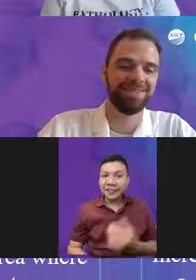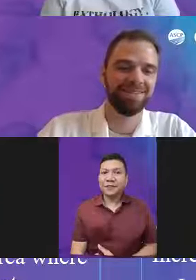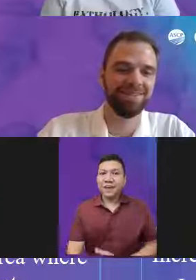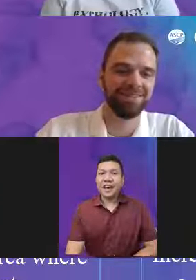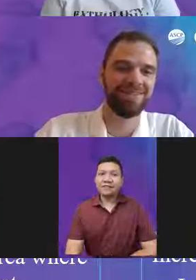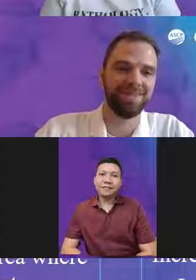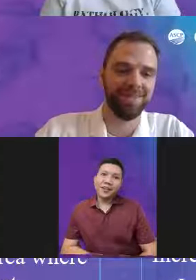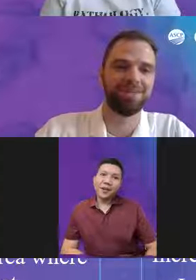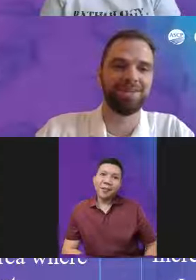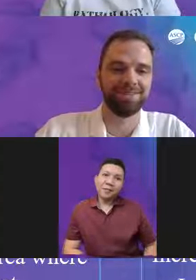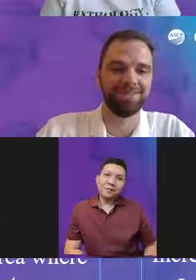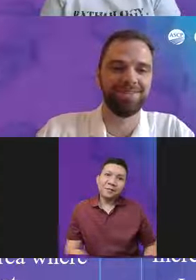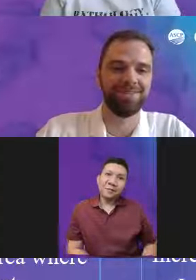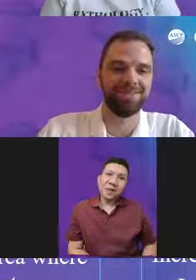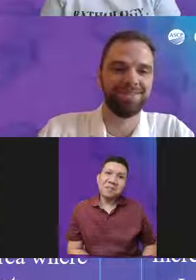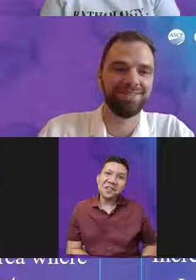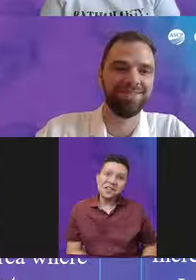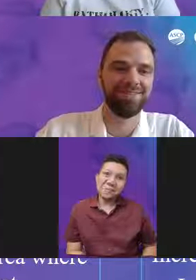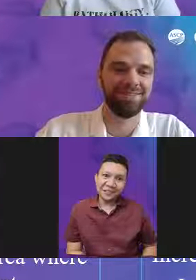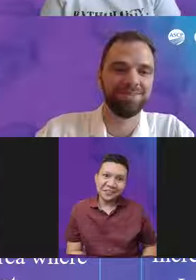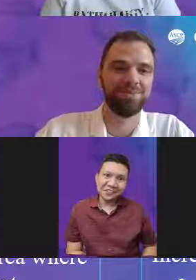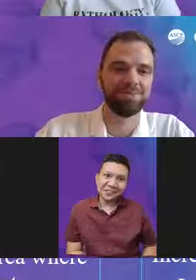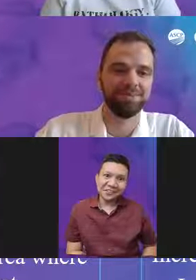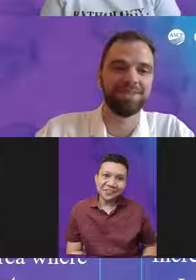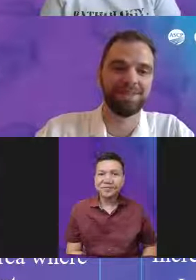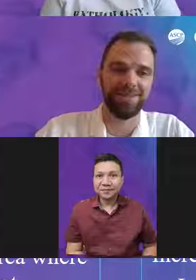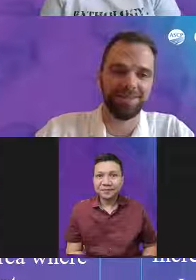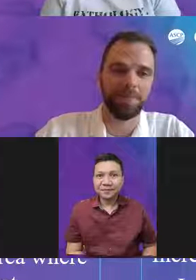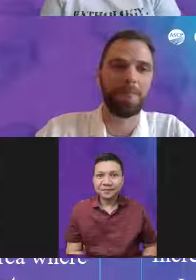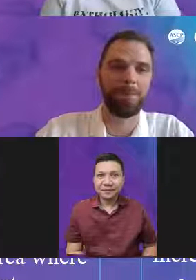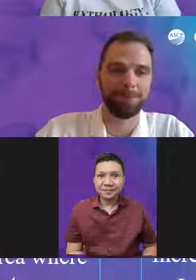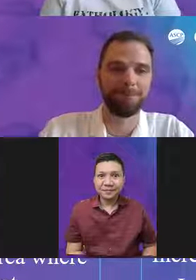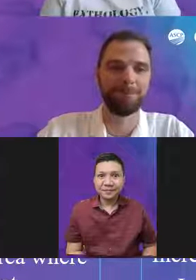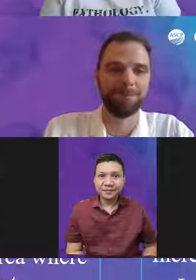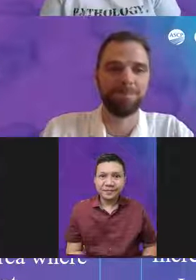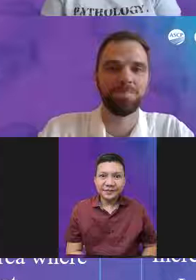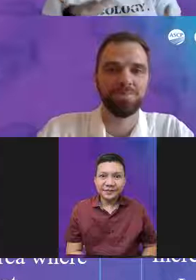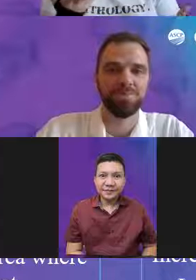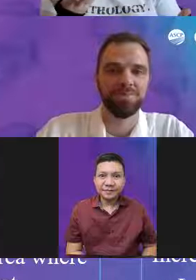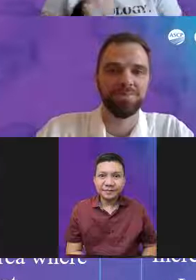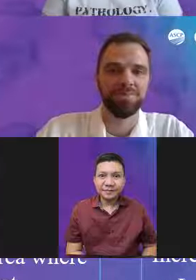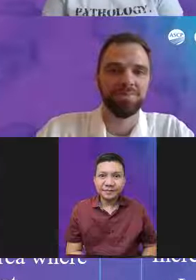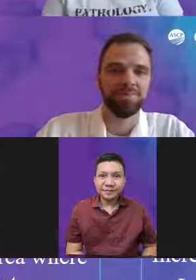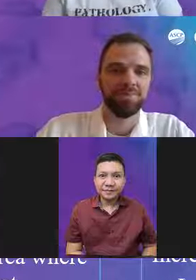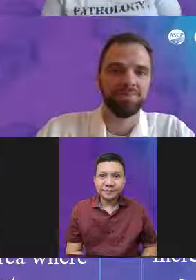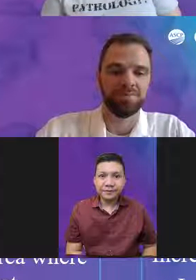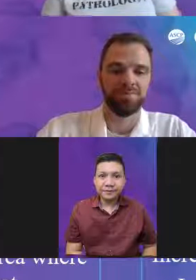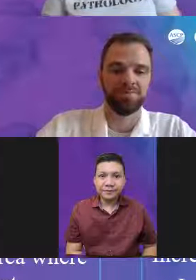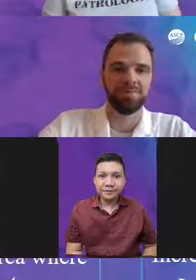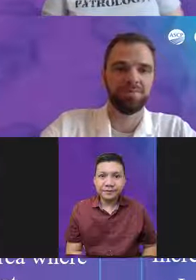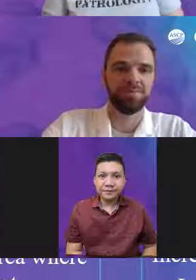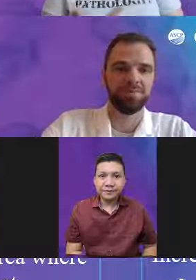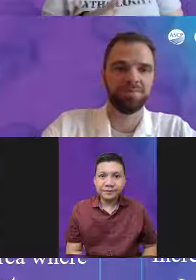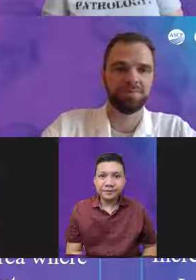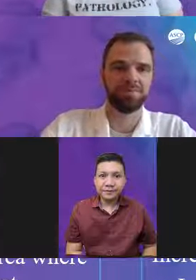skill that we have to help with the interpretation. Exactly. Absolutely. And as we were talking about